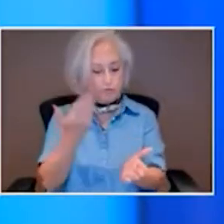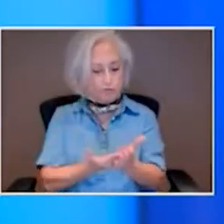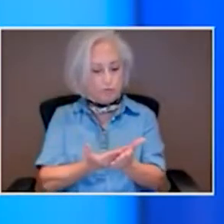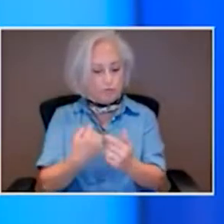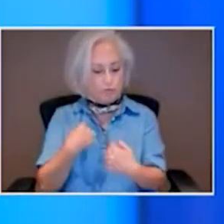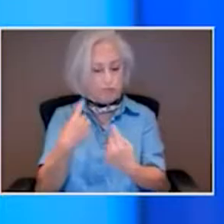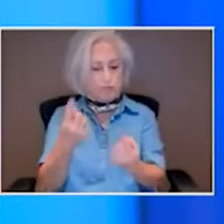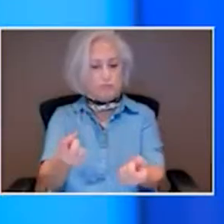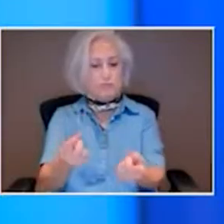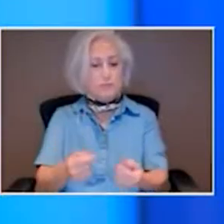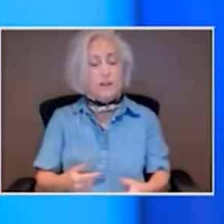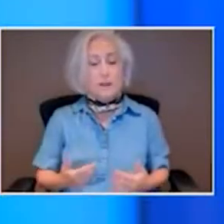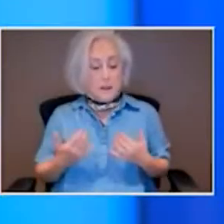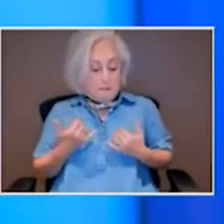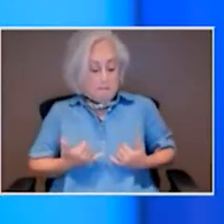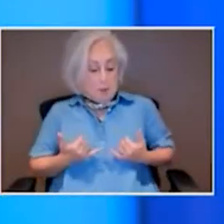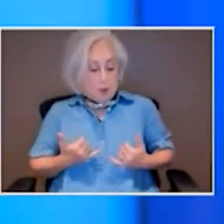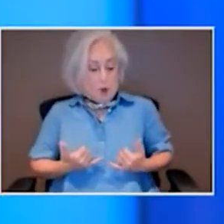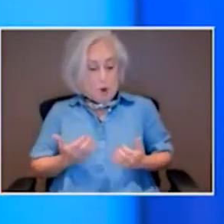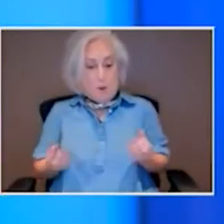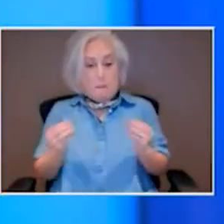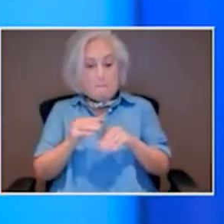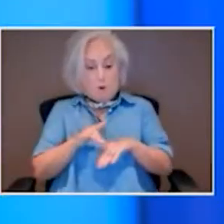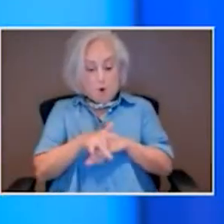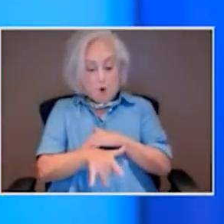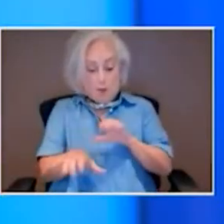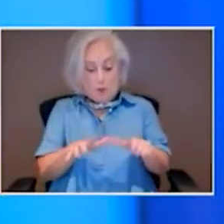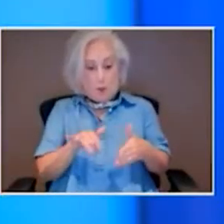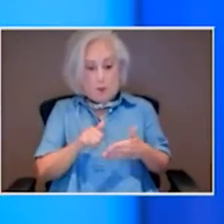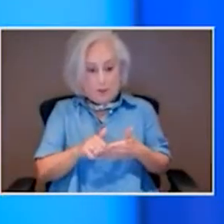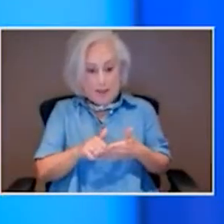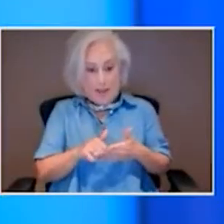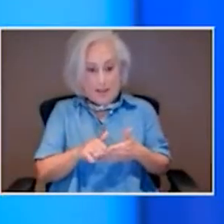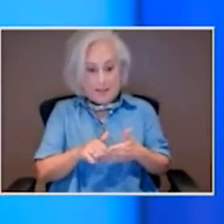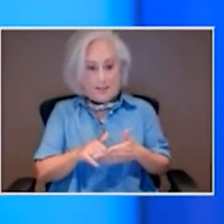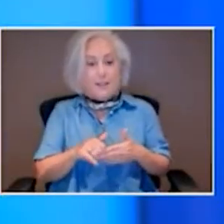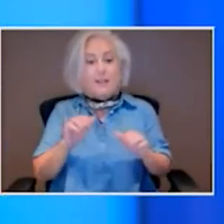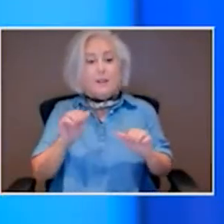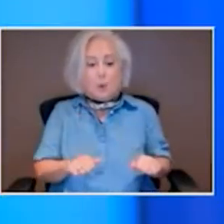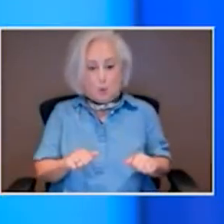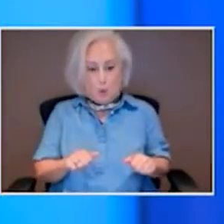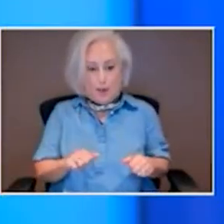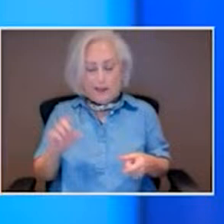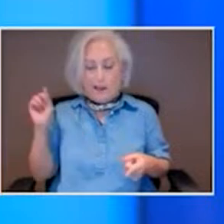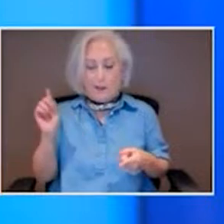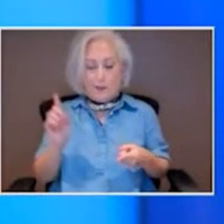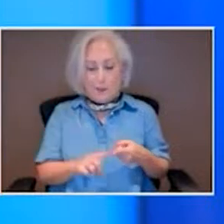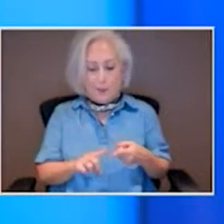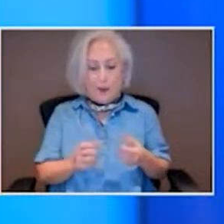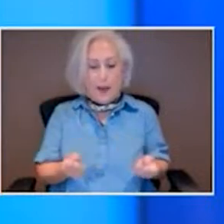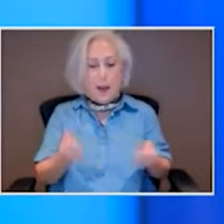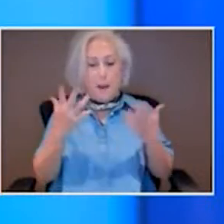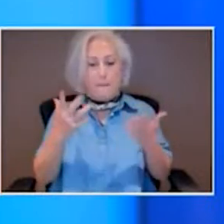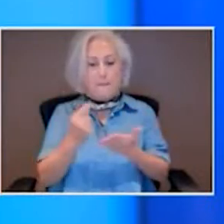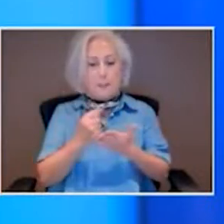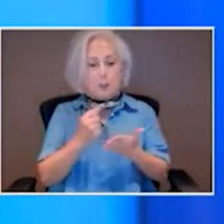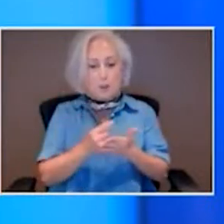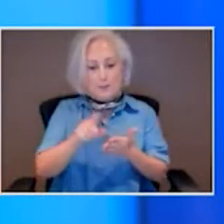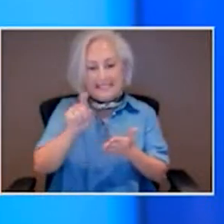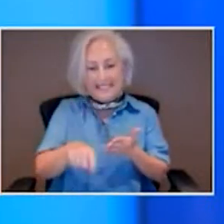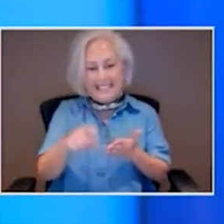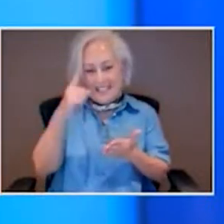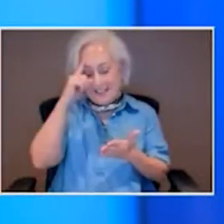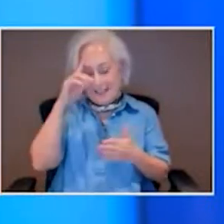current era, the earlier that we do that, we have also been able to de-escalate a lot of our treatments in those much earlier stage